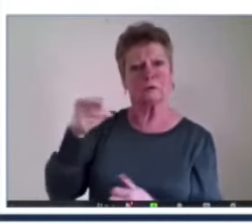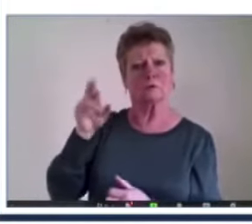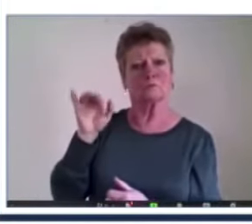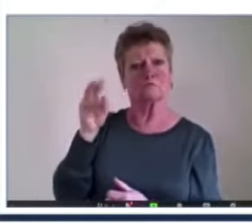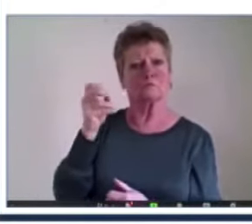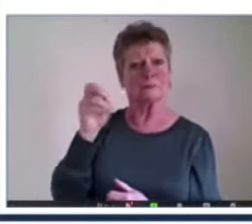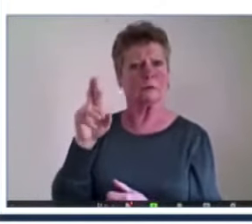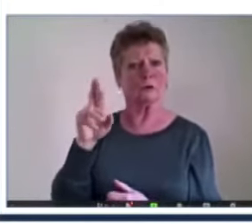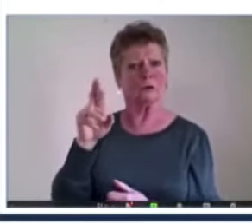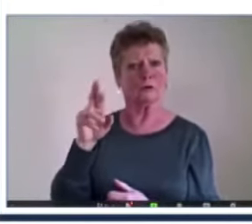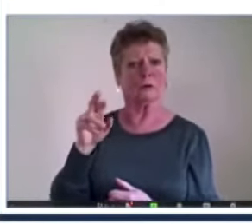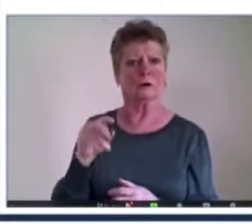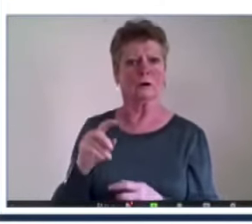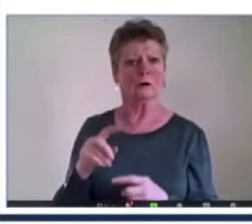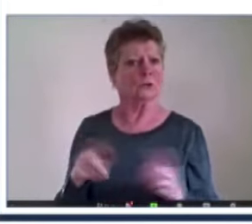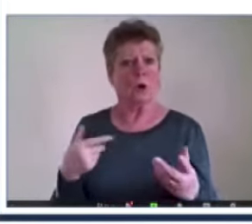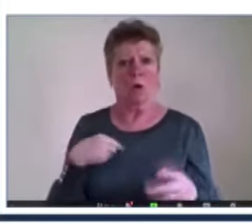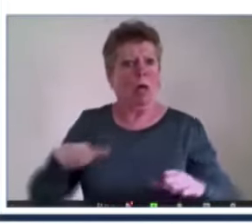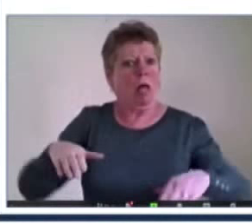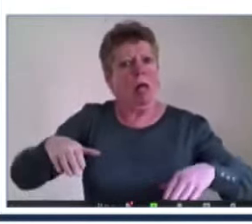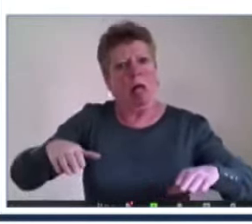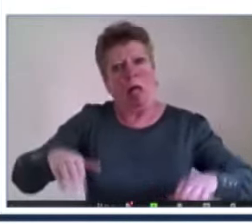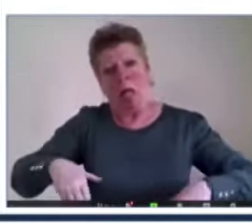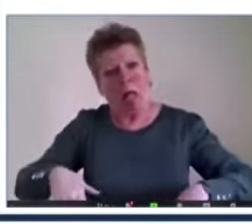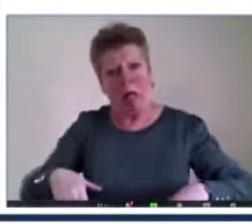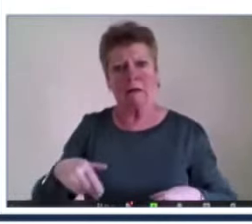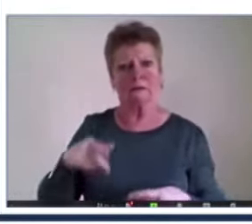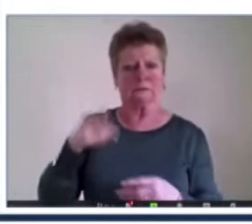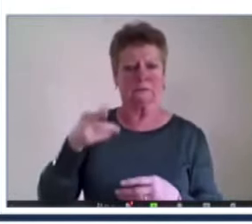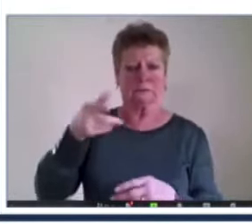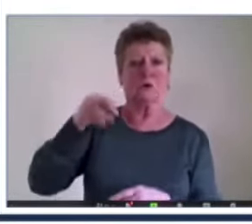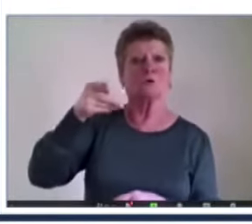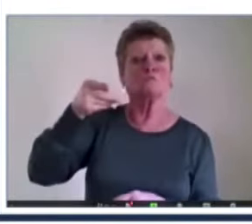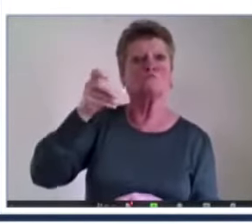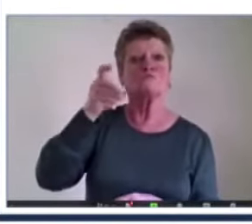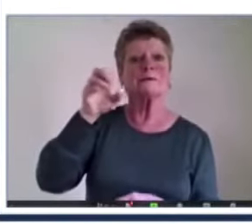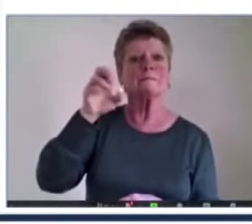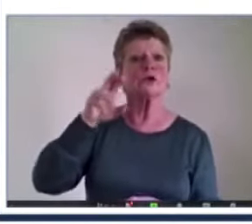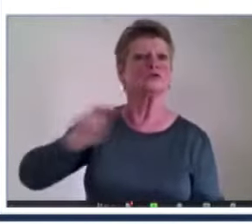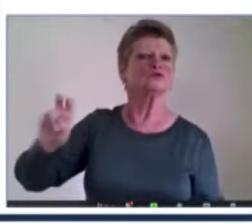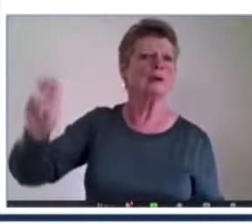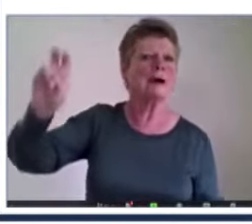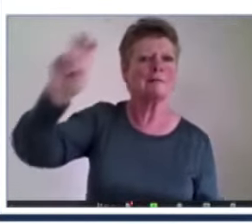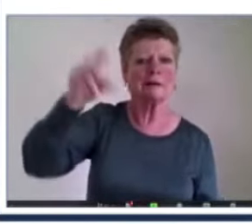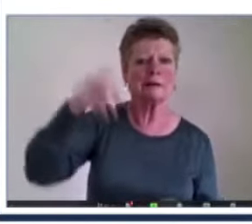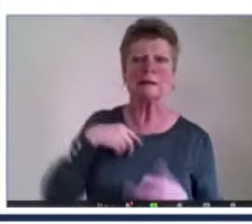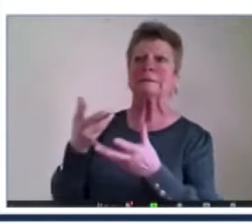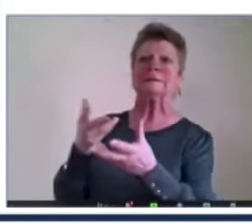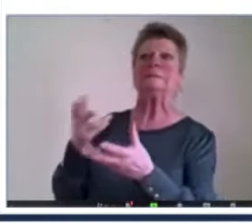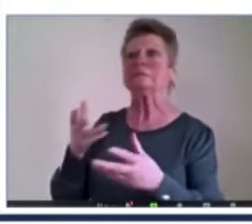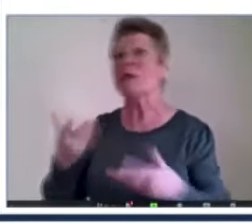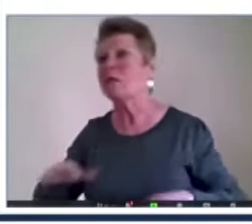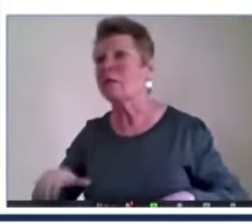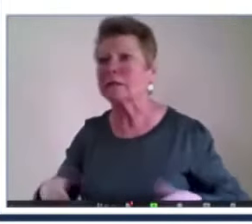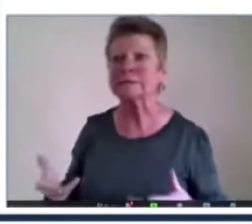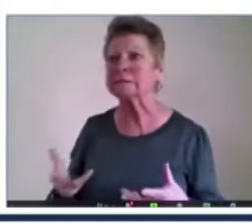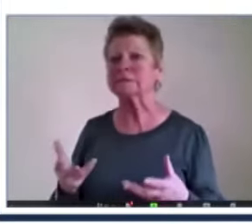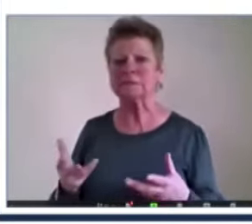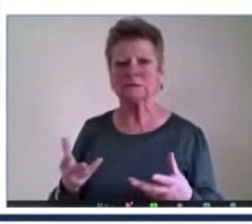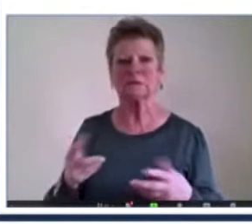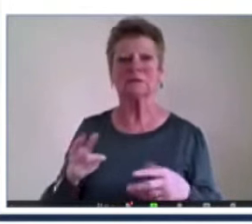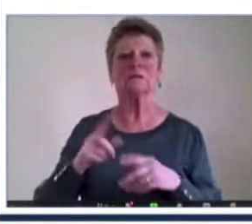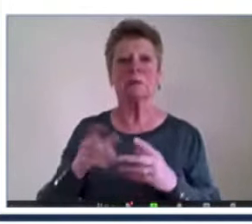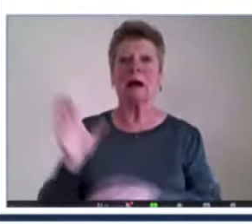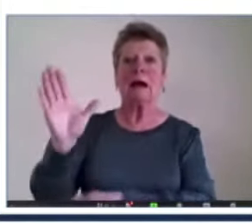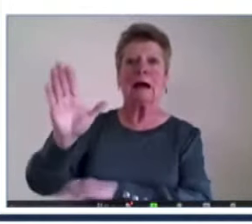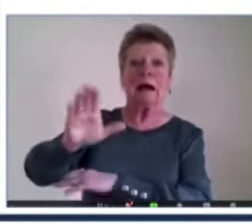Premier. Simply, we just had, because the Premier had been away, was traveling, we hadn't had a chance to have that conversation. So we did later on in the